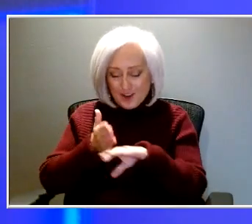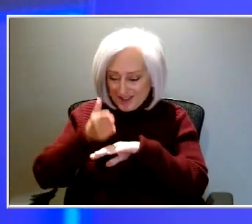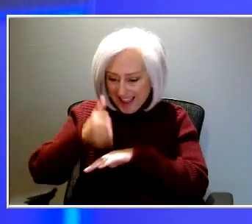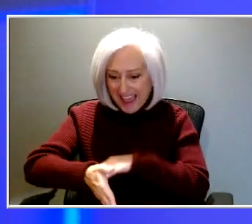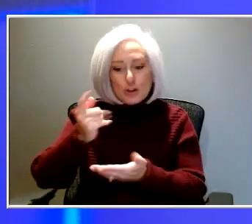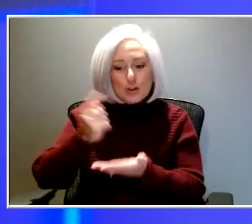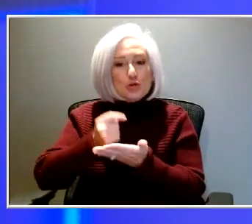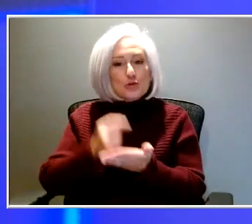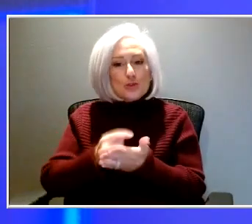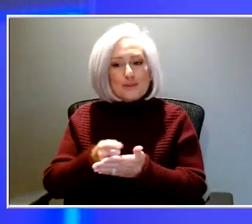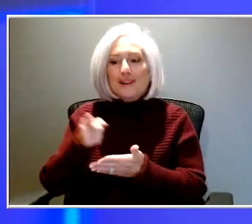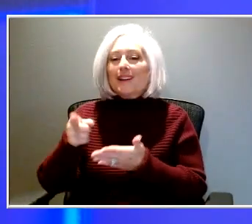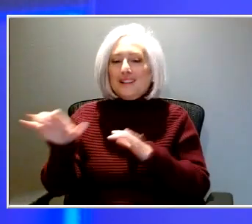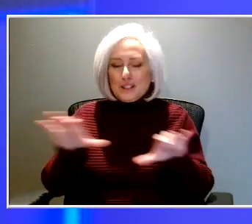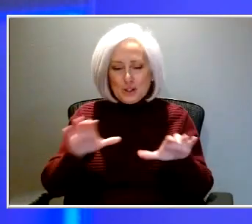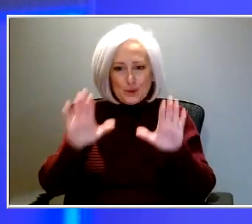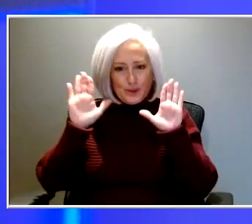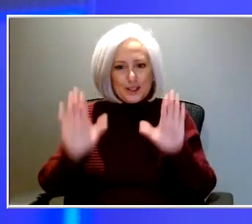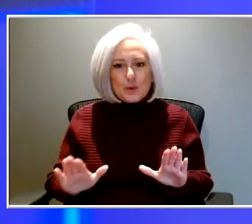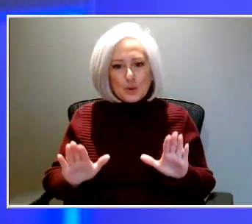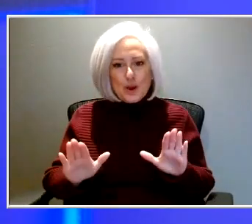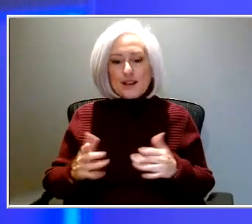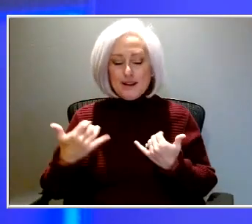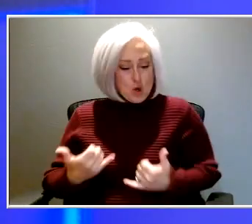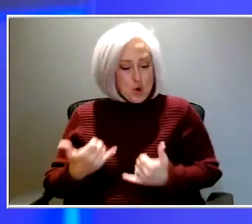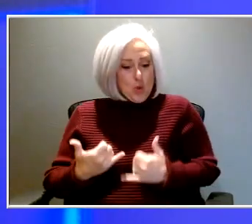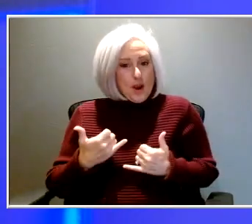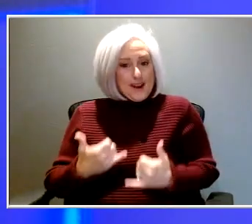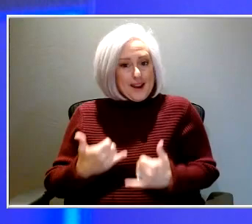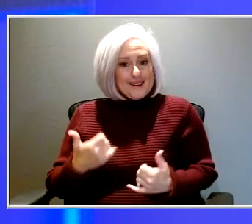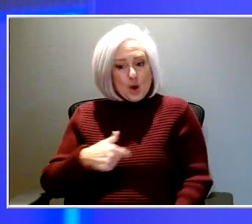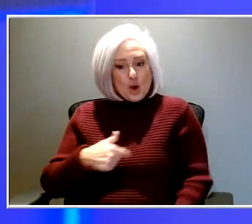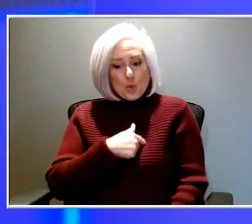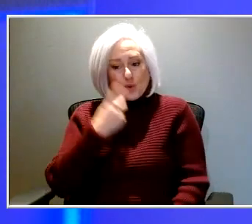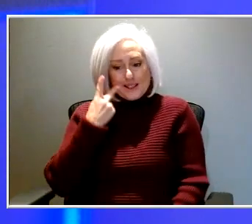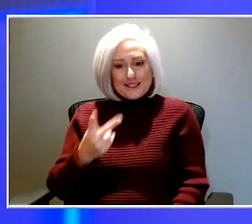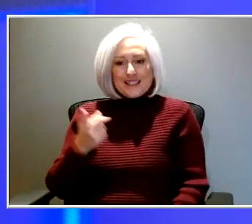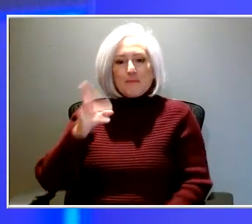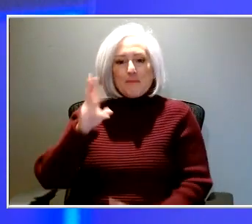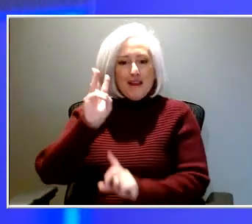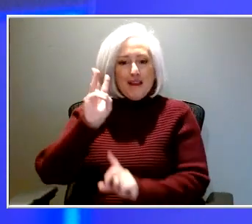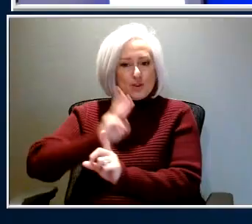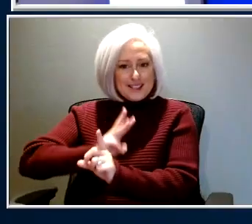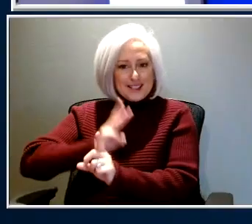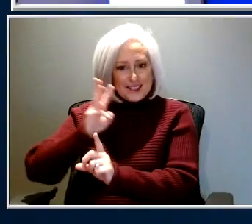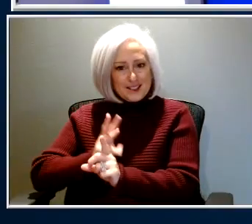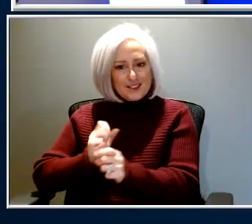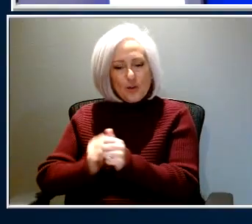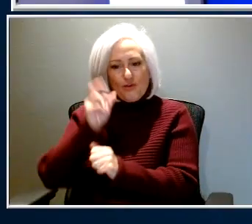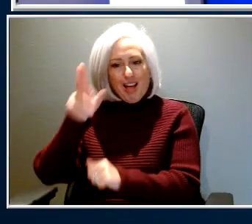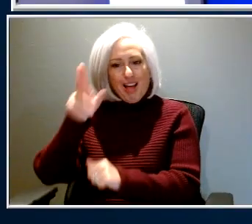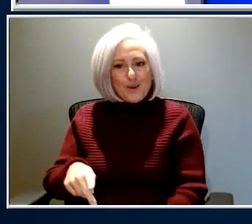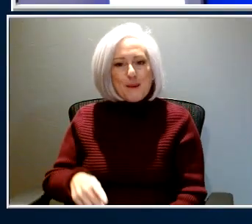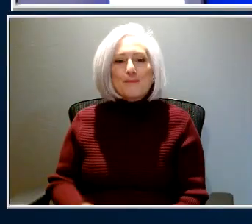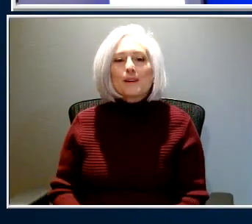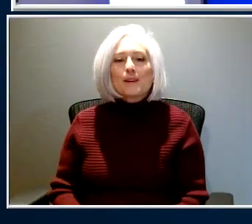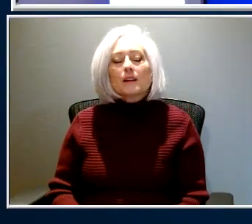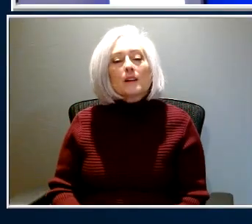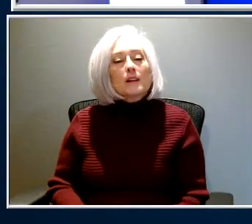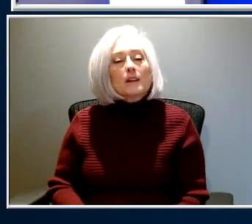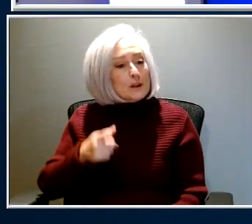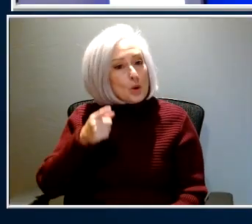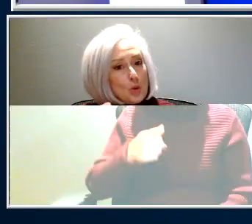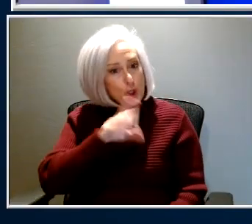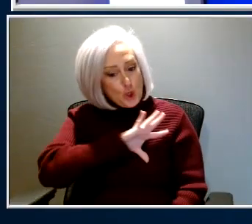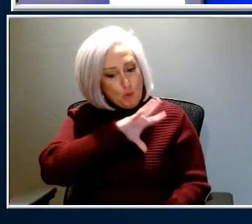well. And at this time point, we see Bob about every 6 months for continued follow-up. So will you be a part of his life